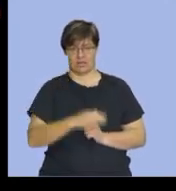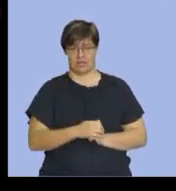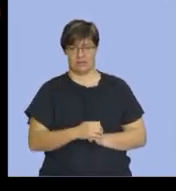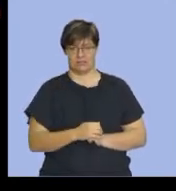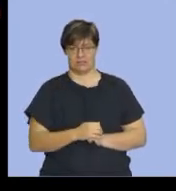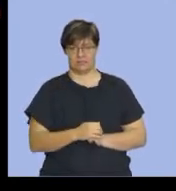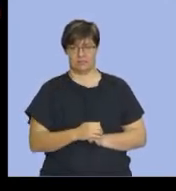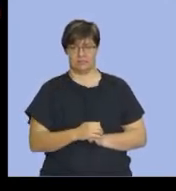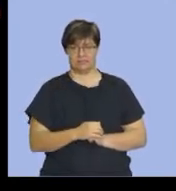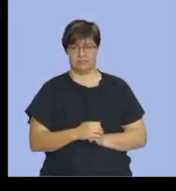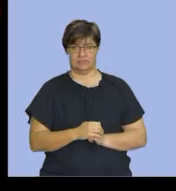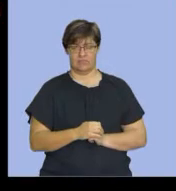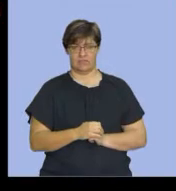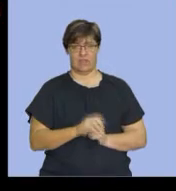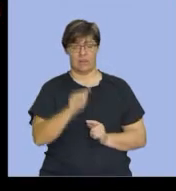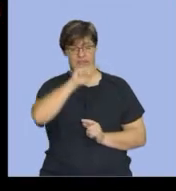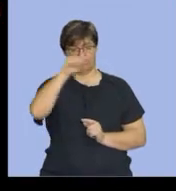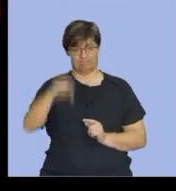215,61